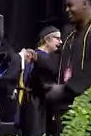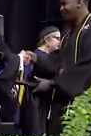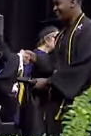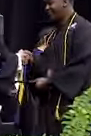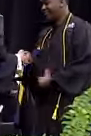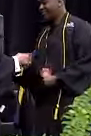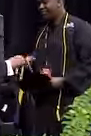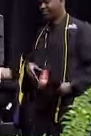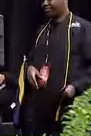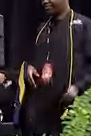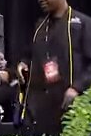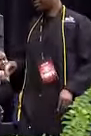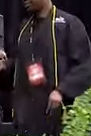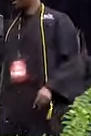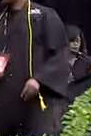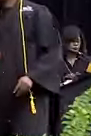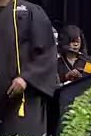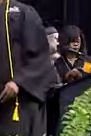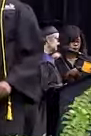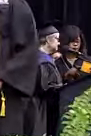Alvin Harris.